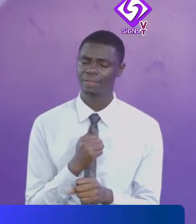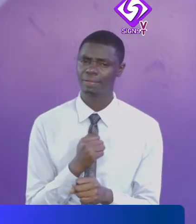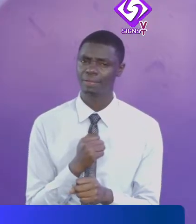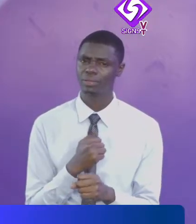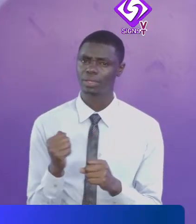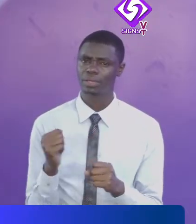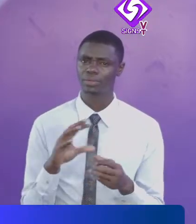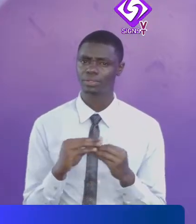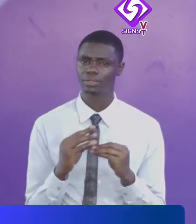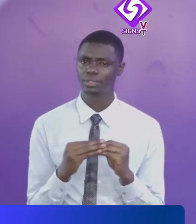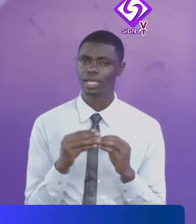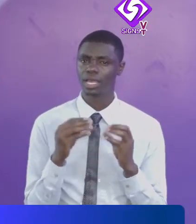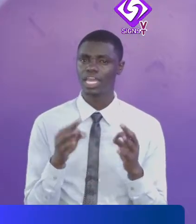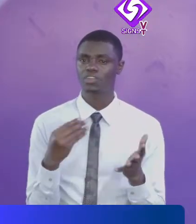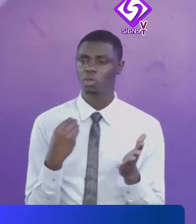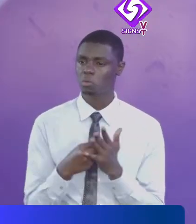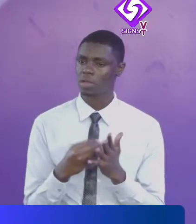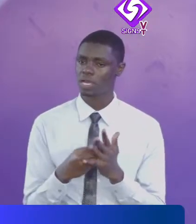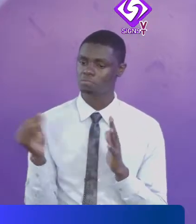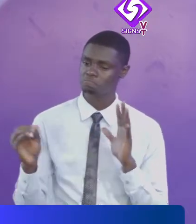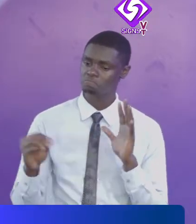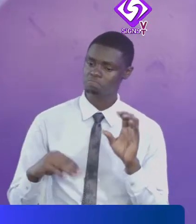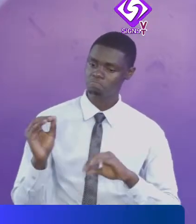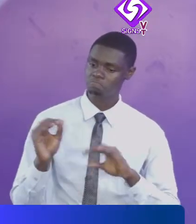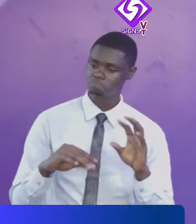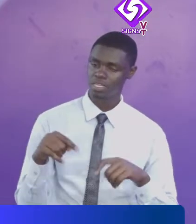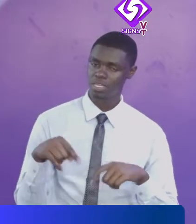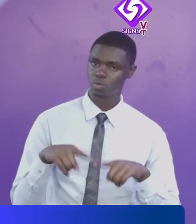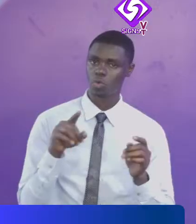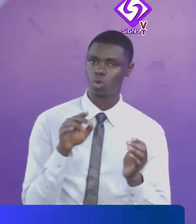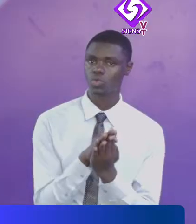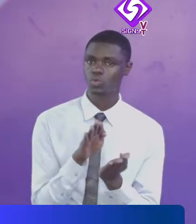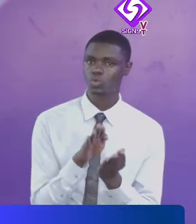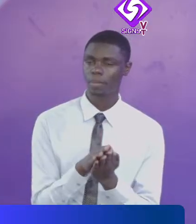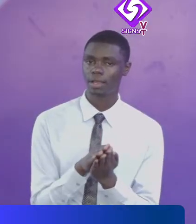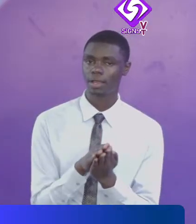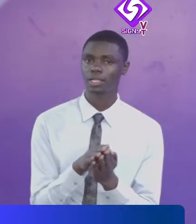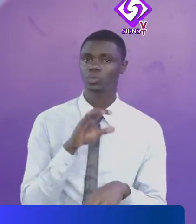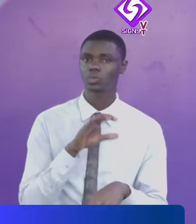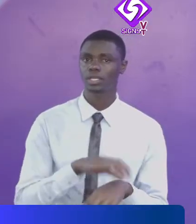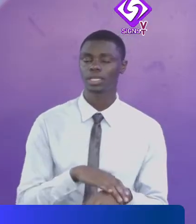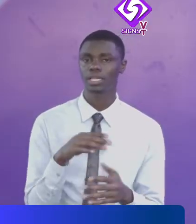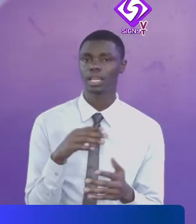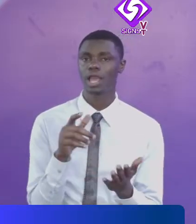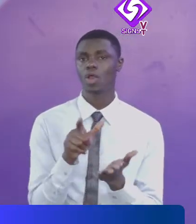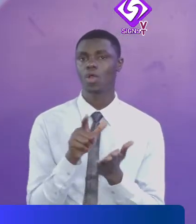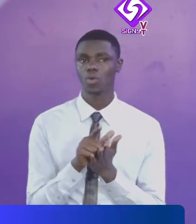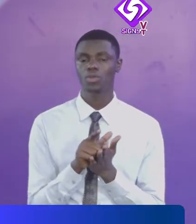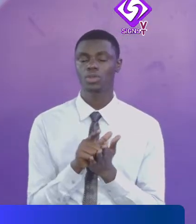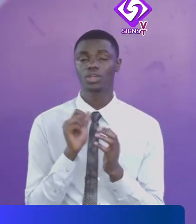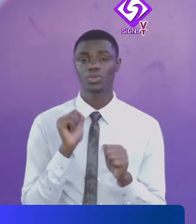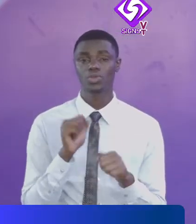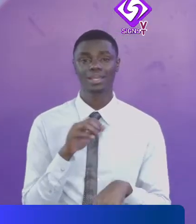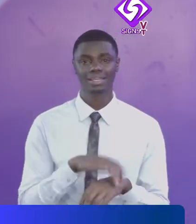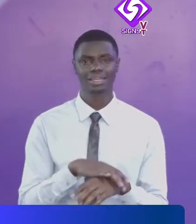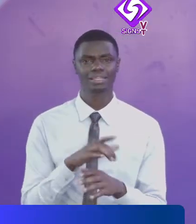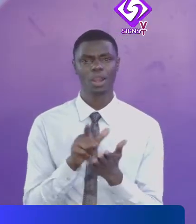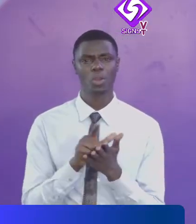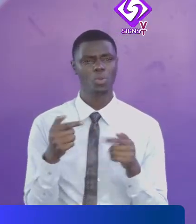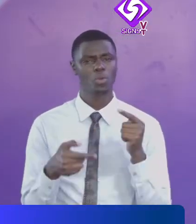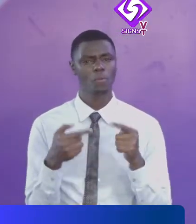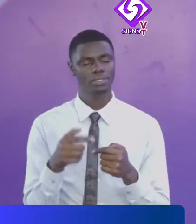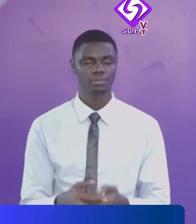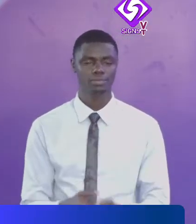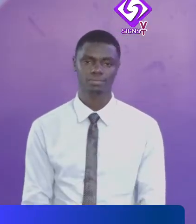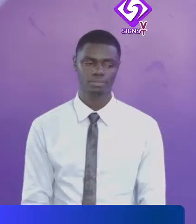if I pull your money together and I go to a bank with 200 million, 300 million, 500 million, then I'm able to get a rate that is competitive, that earns you